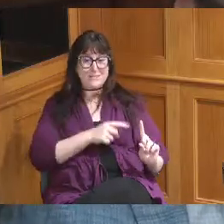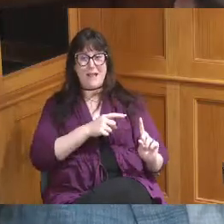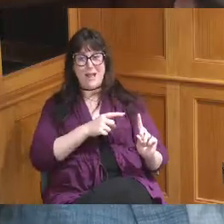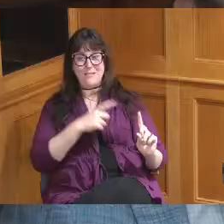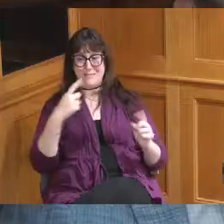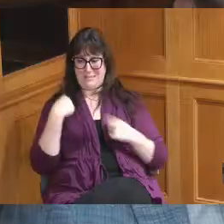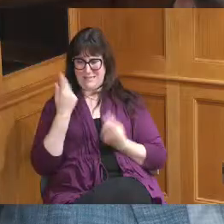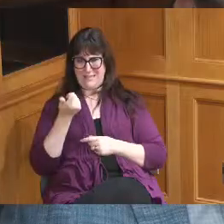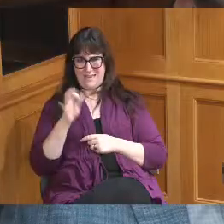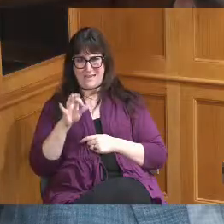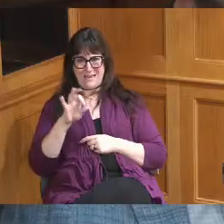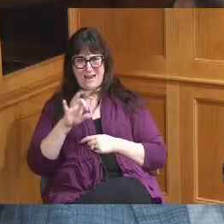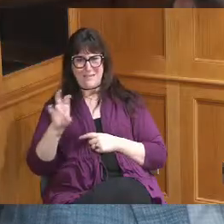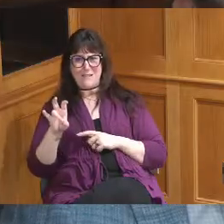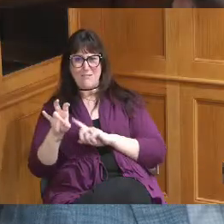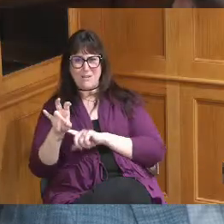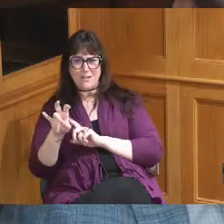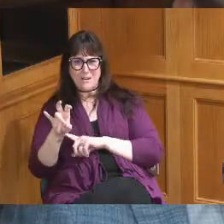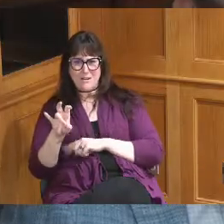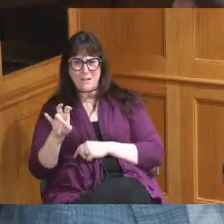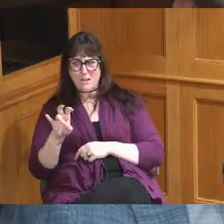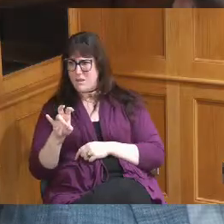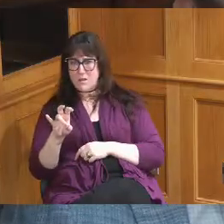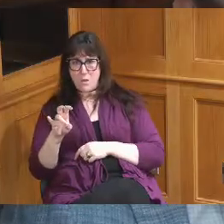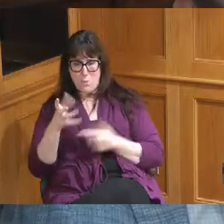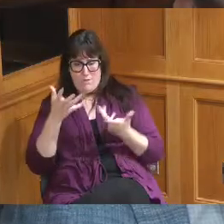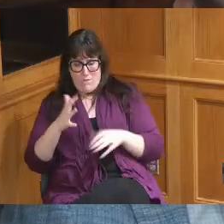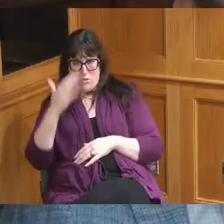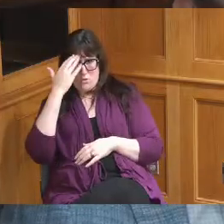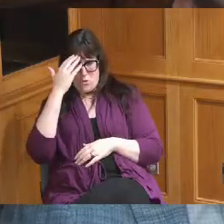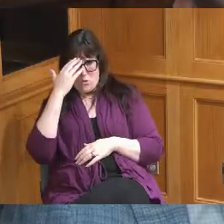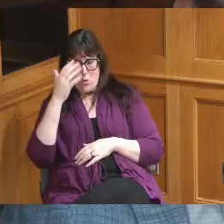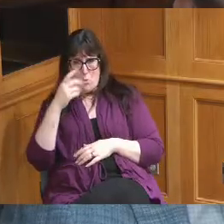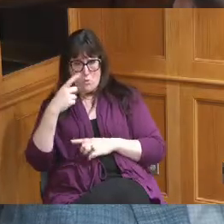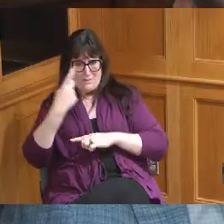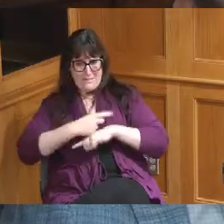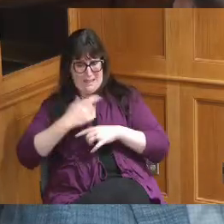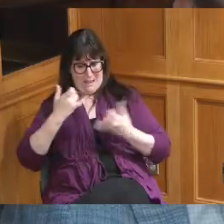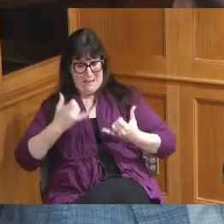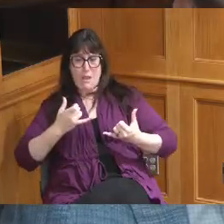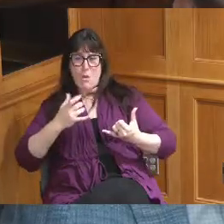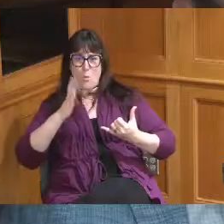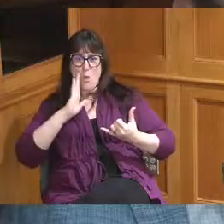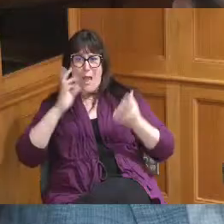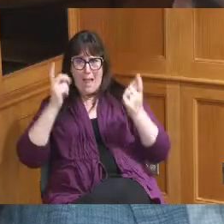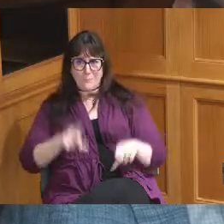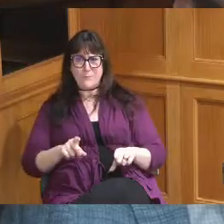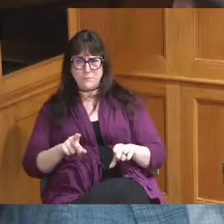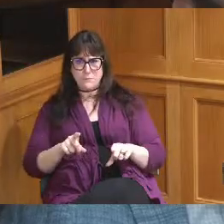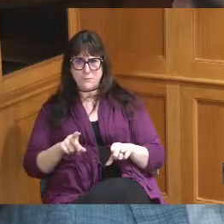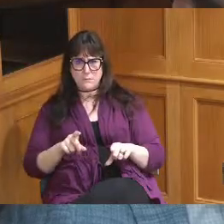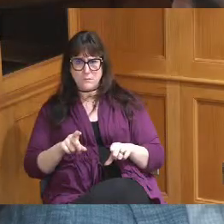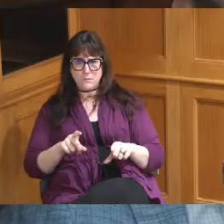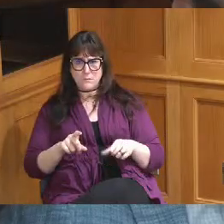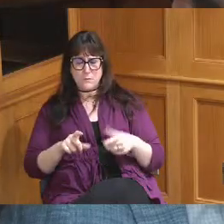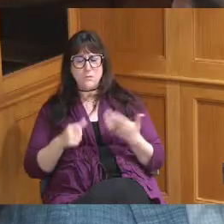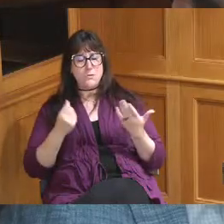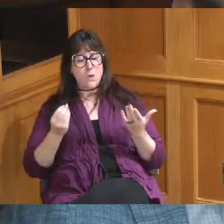1997. So we knew 1997 this day would come. With that being said,